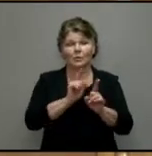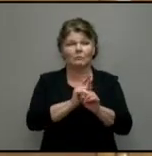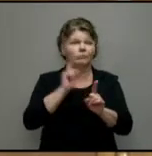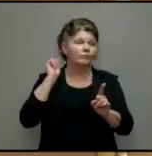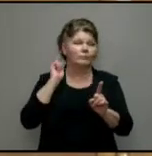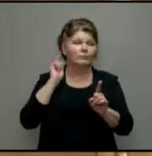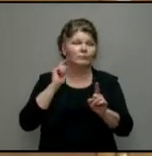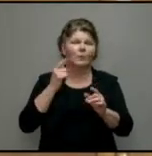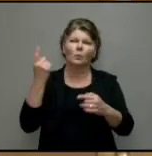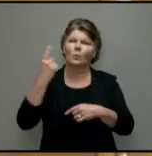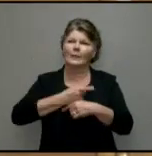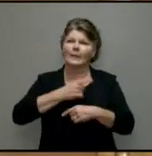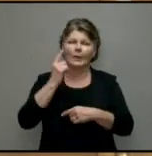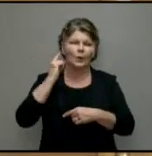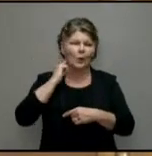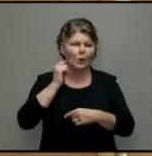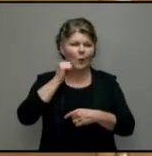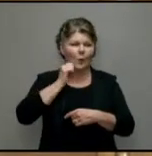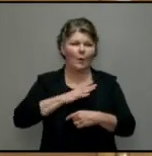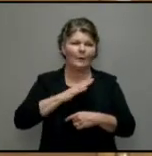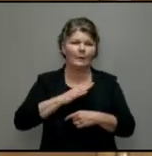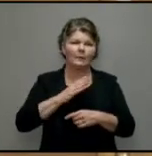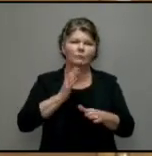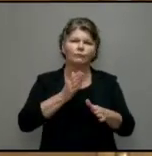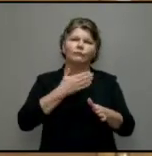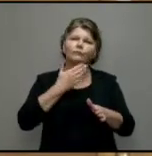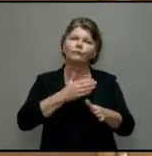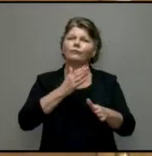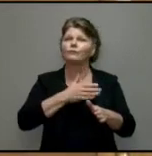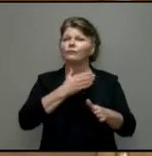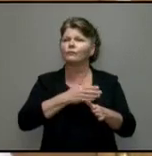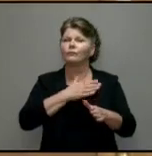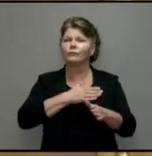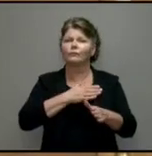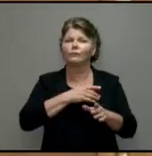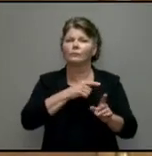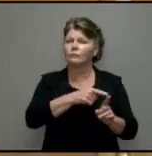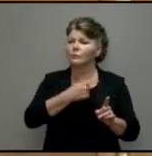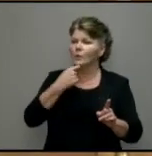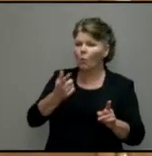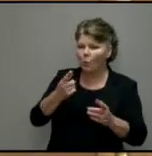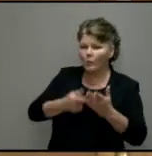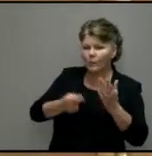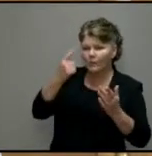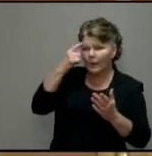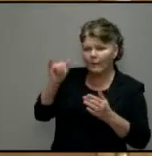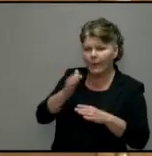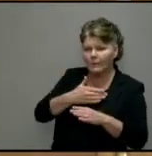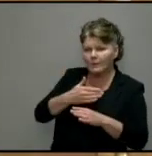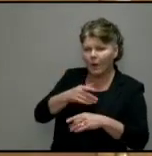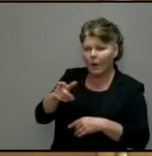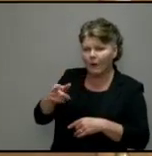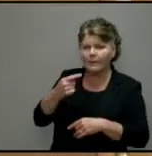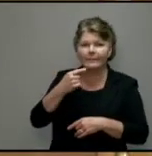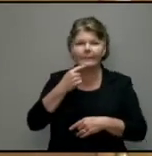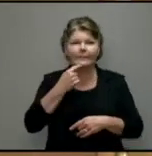they were traveling together, and she eventually asked him what he thought of that hymn. And Robinson replied,